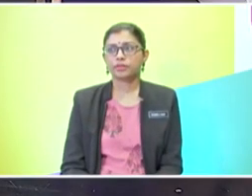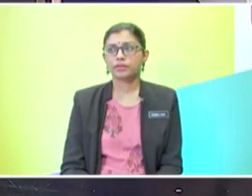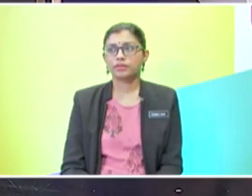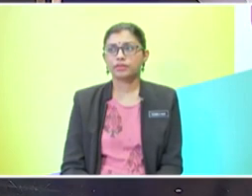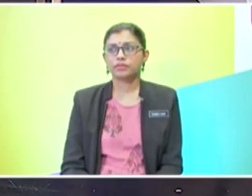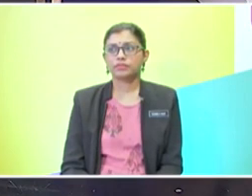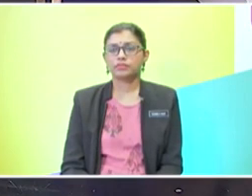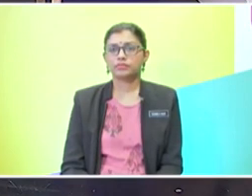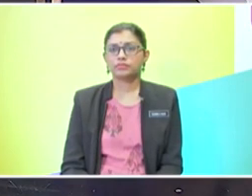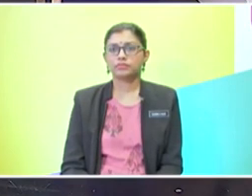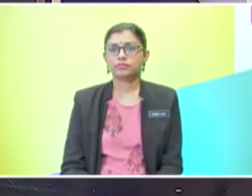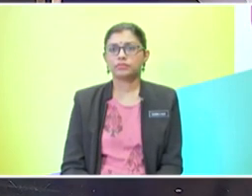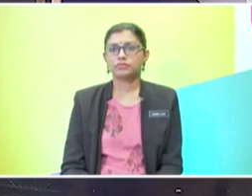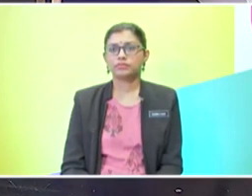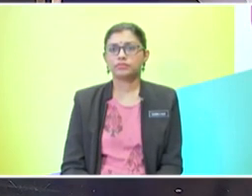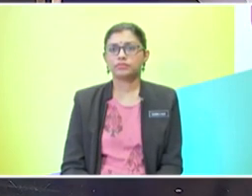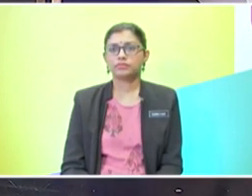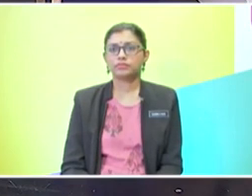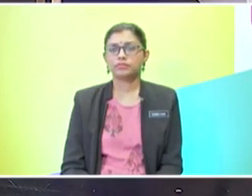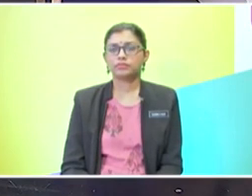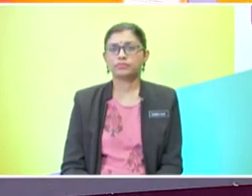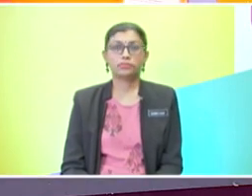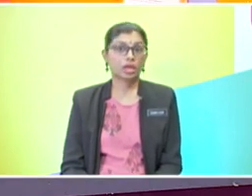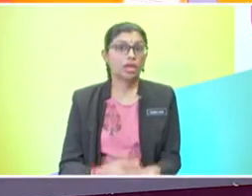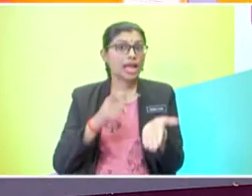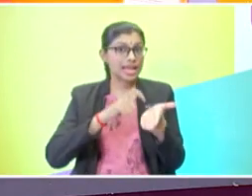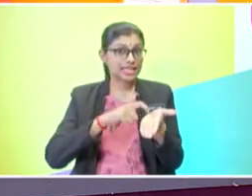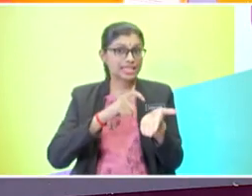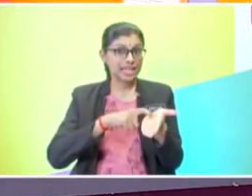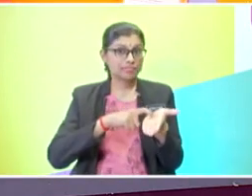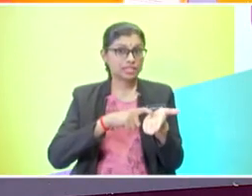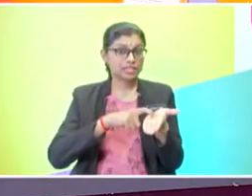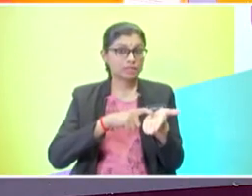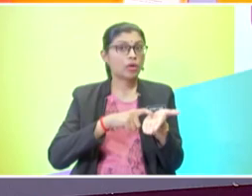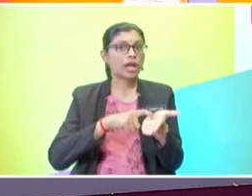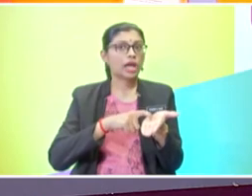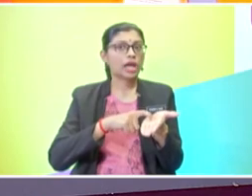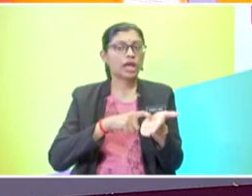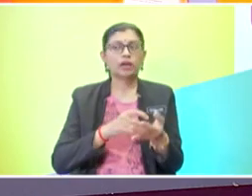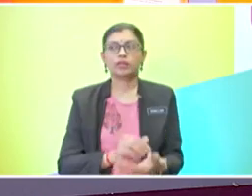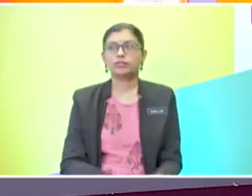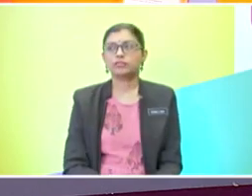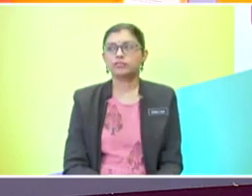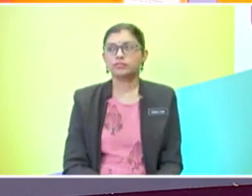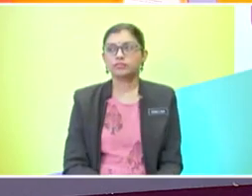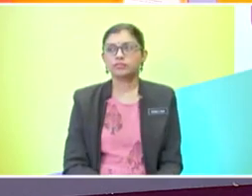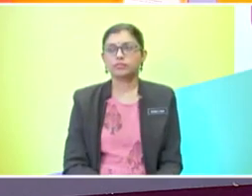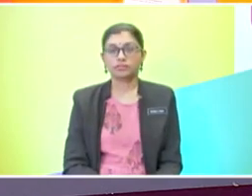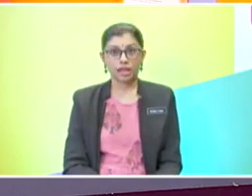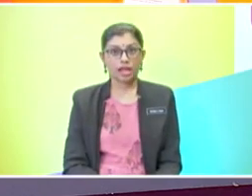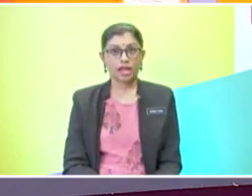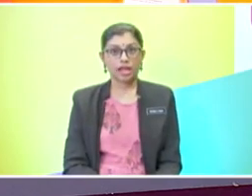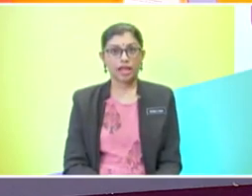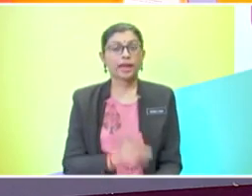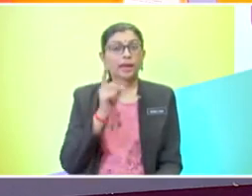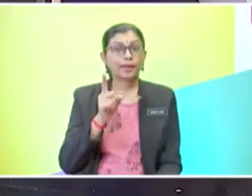were to owe someone, that would mean debt, right? So if let's say I I can say yes. Why? Because I have a car and I'm still paying the bank. Because